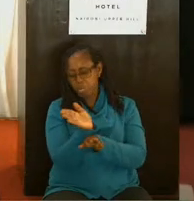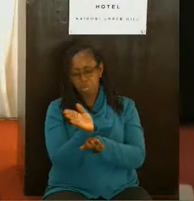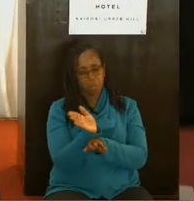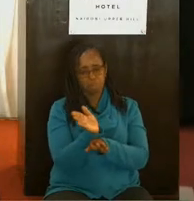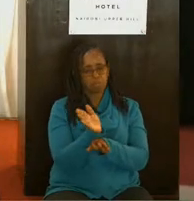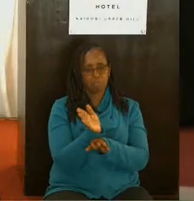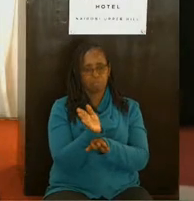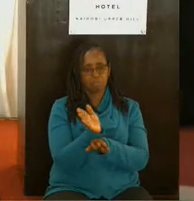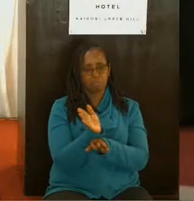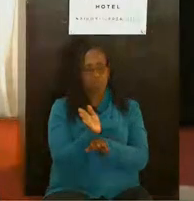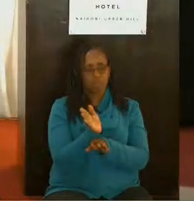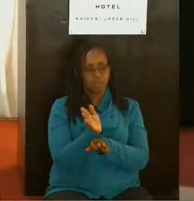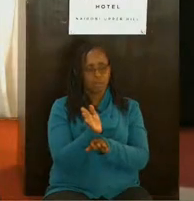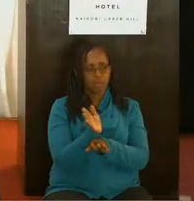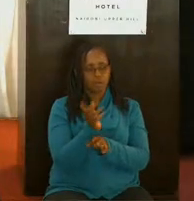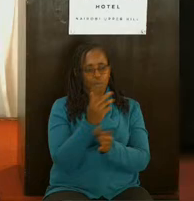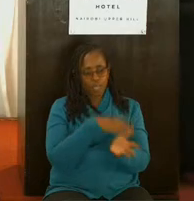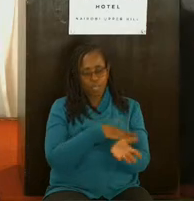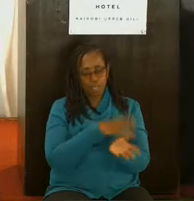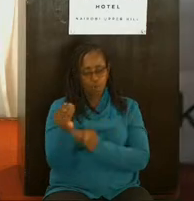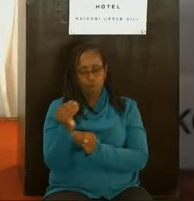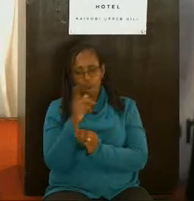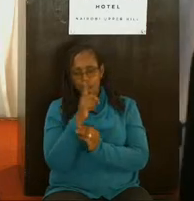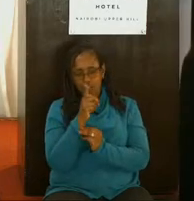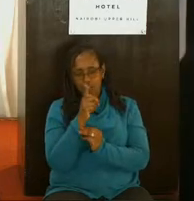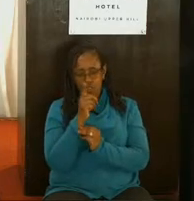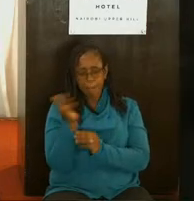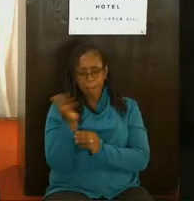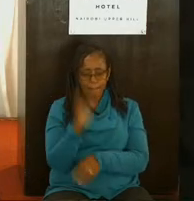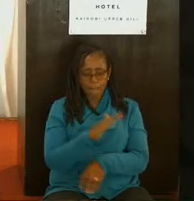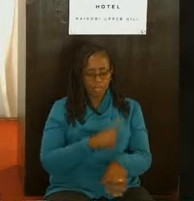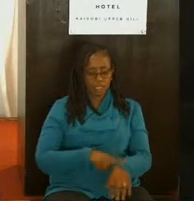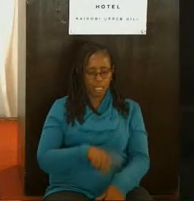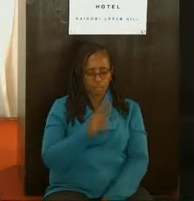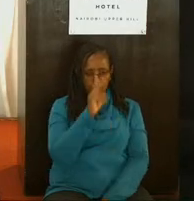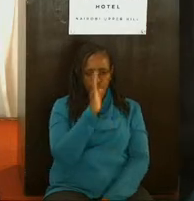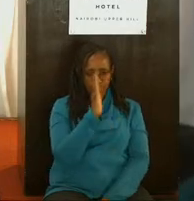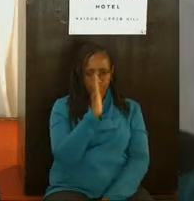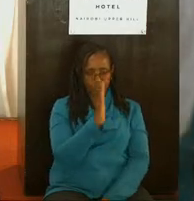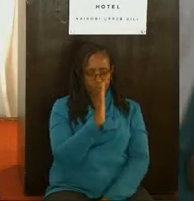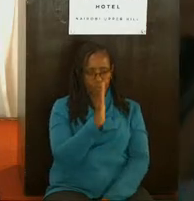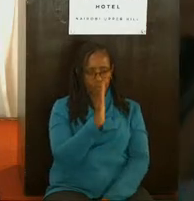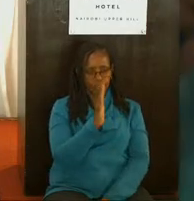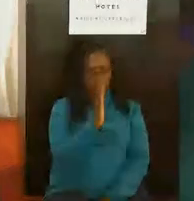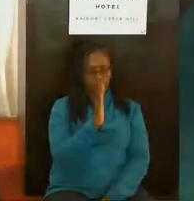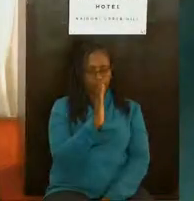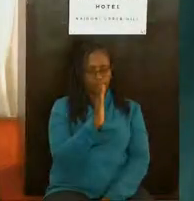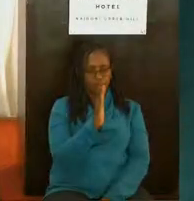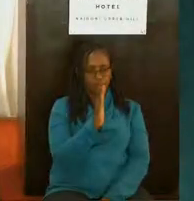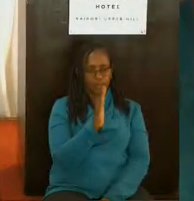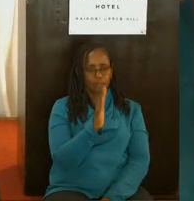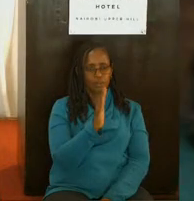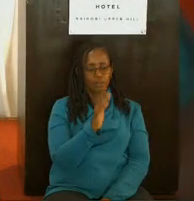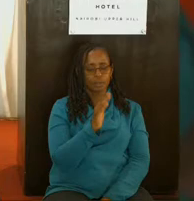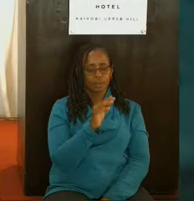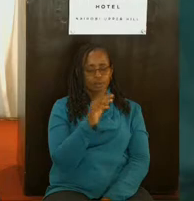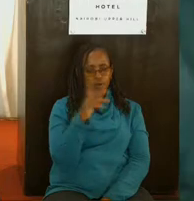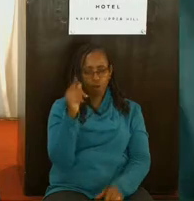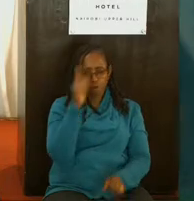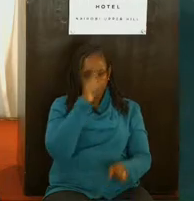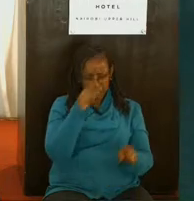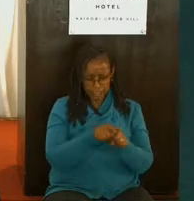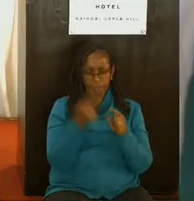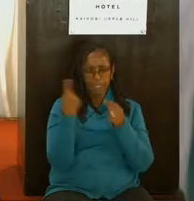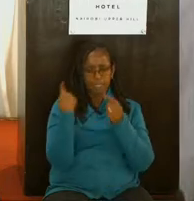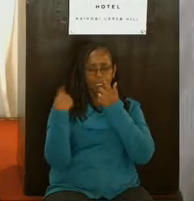at lunch we are going for lunch right now and we come back at exactly two so the directions still just like